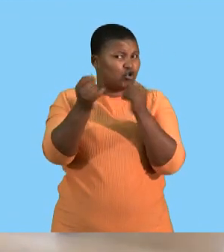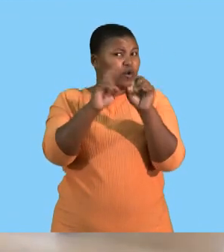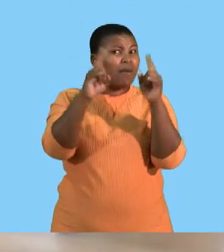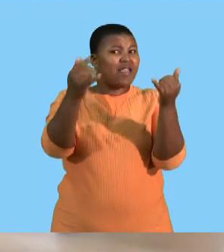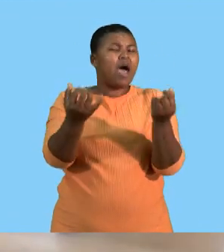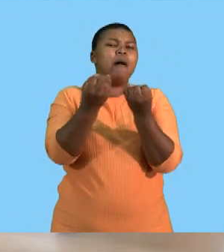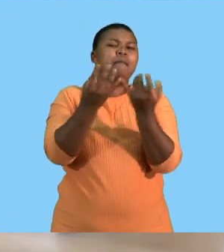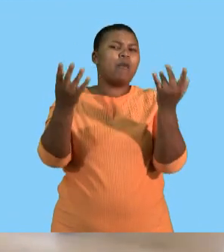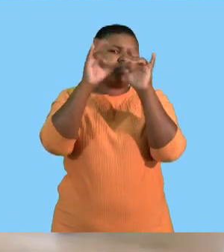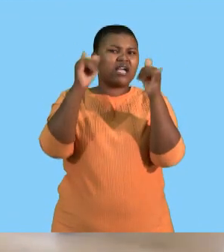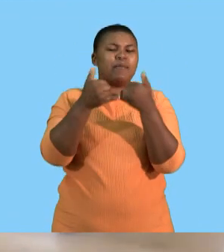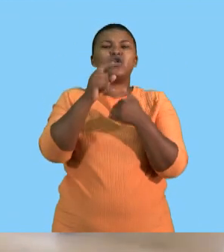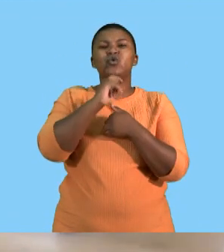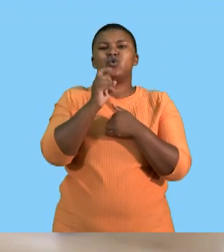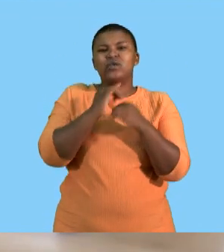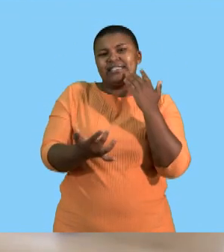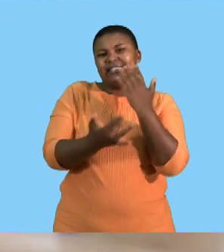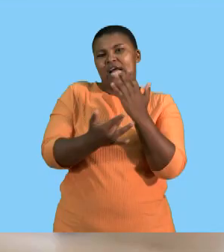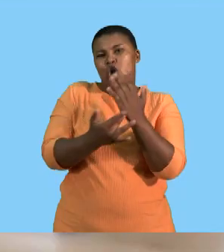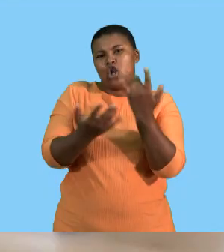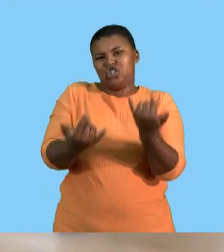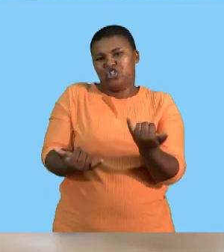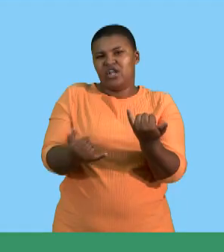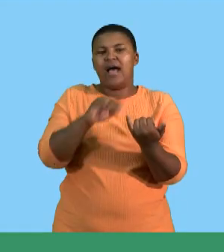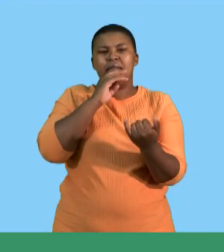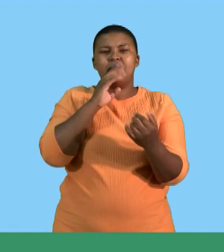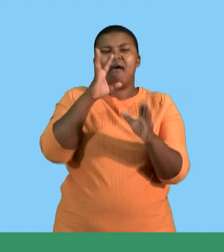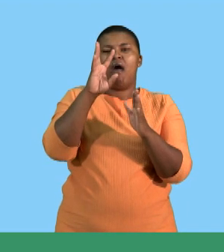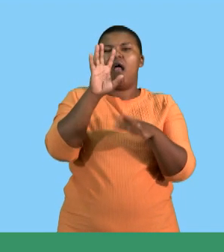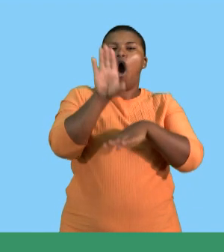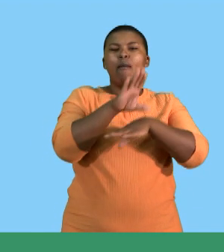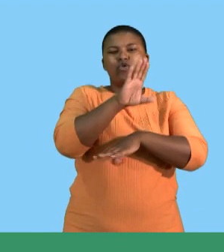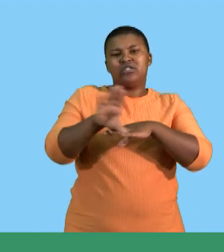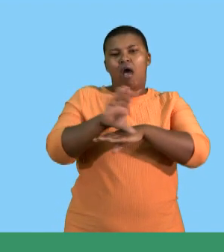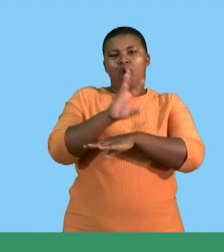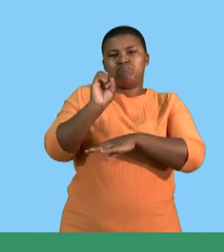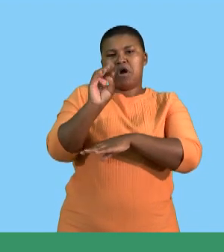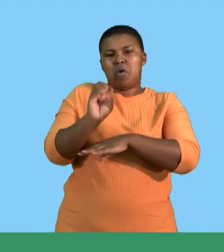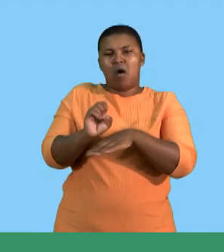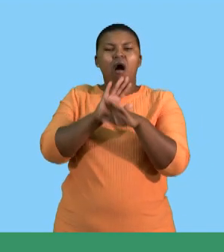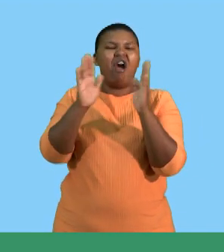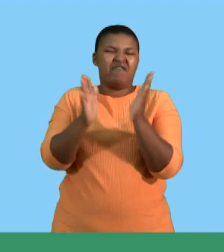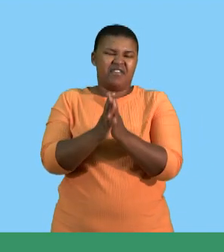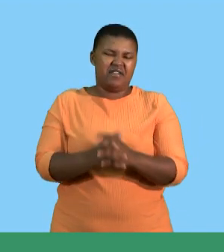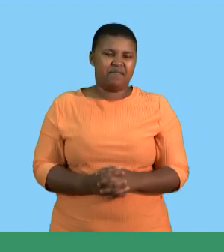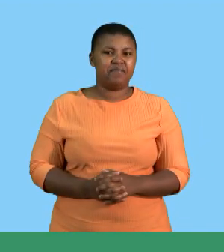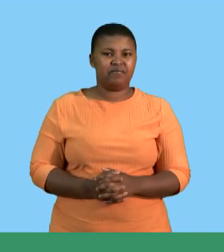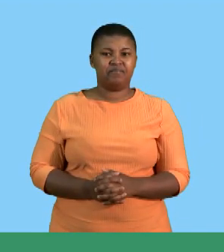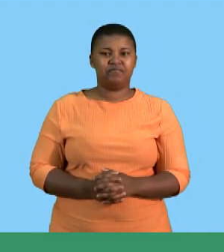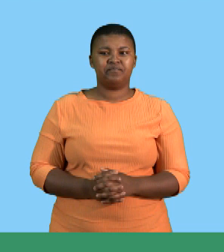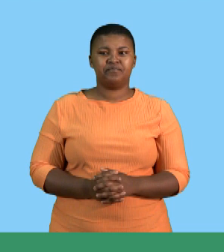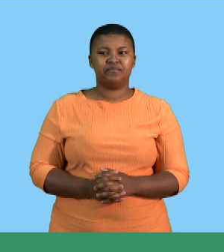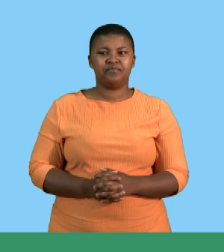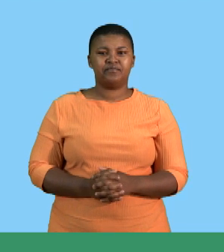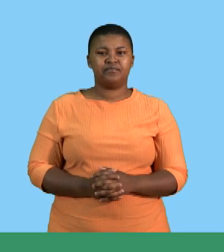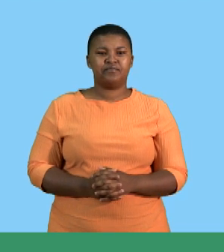cabinets to keep everything in order. Some companies still do, but mostly companies use technology